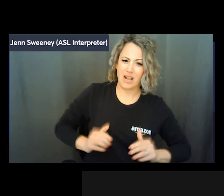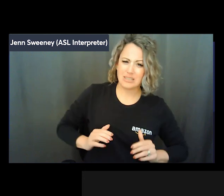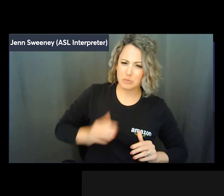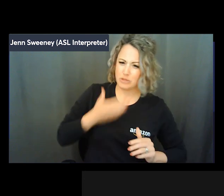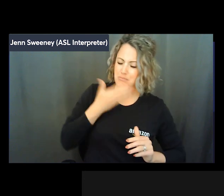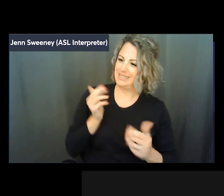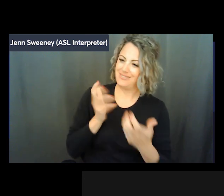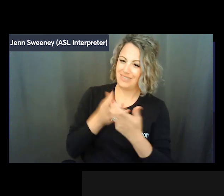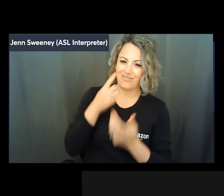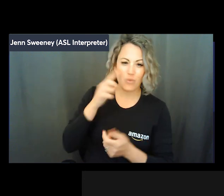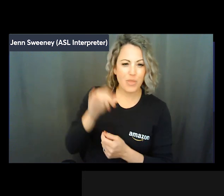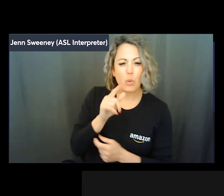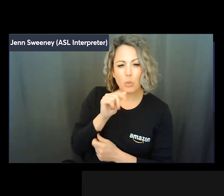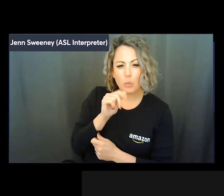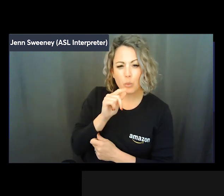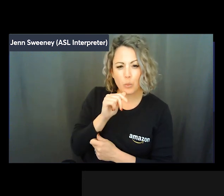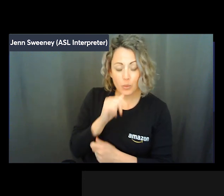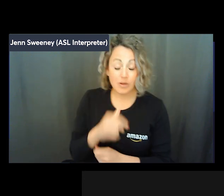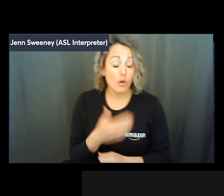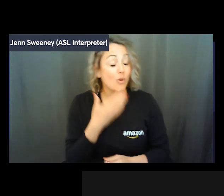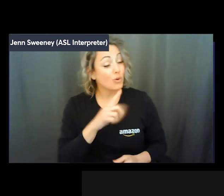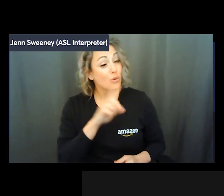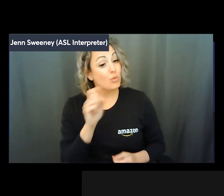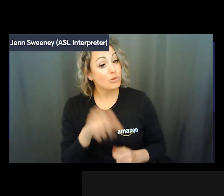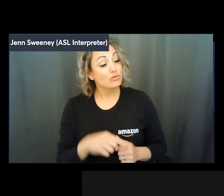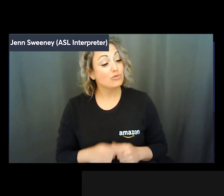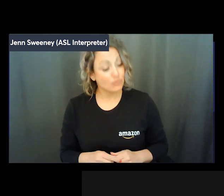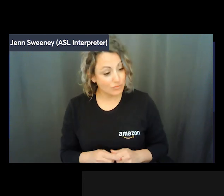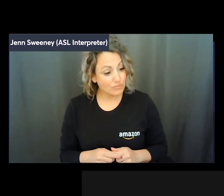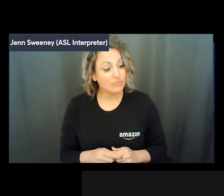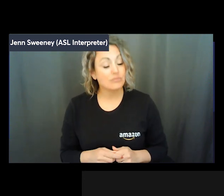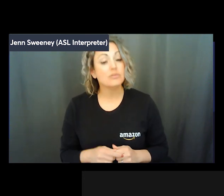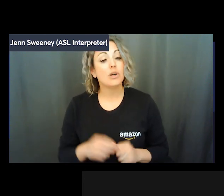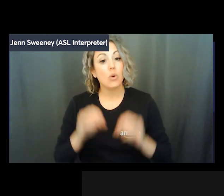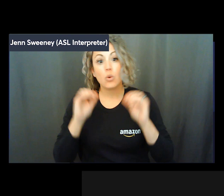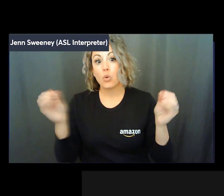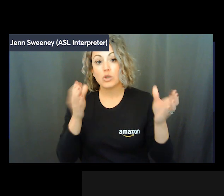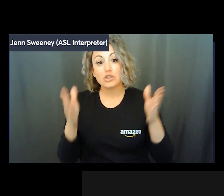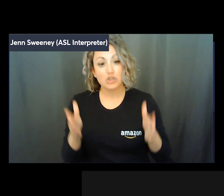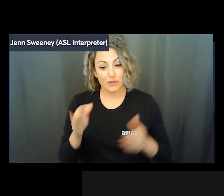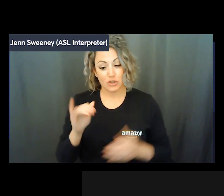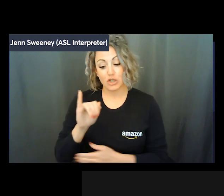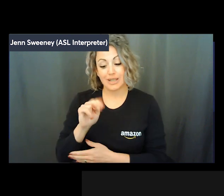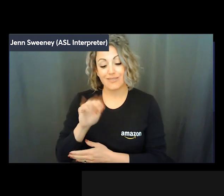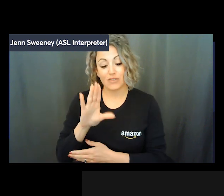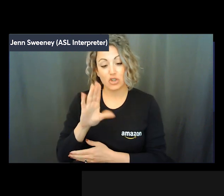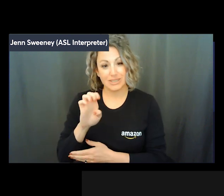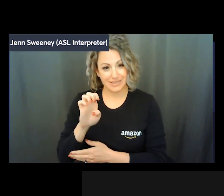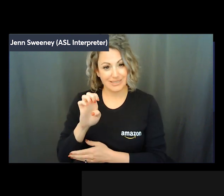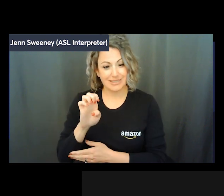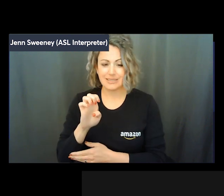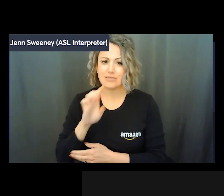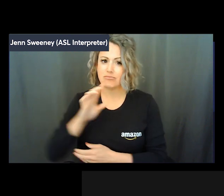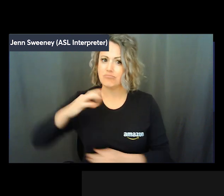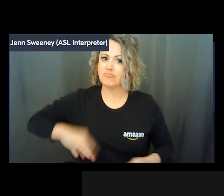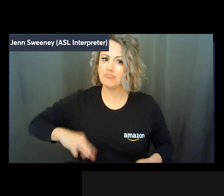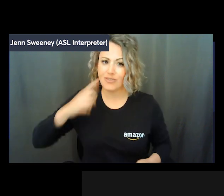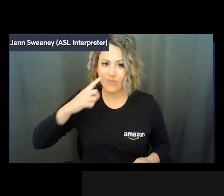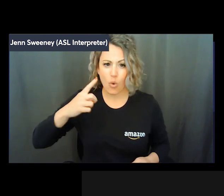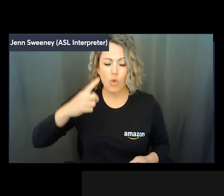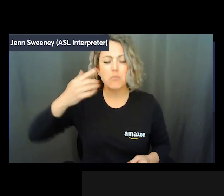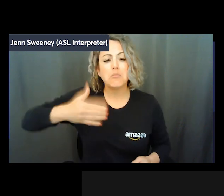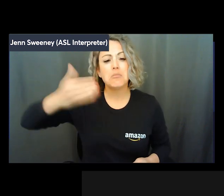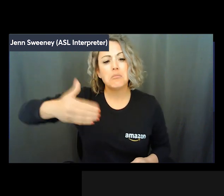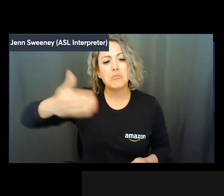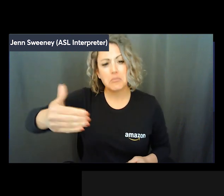to? Yeah, that's a great question. So as I said earlier, serverless inference is particularly useful for